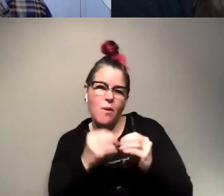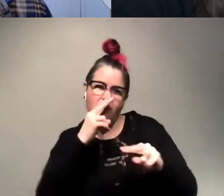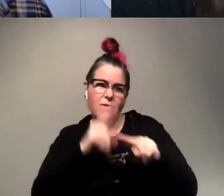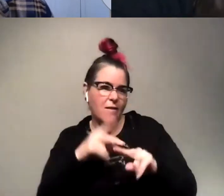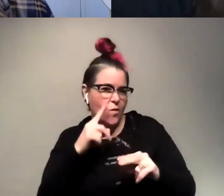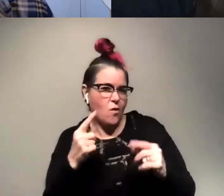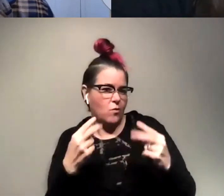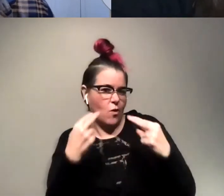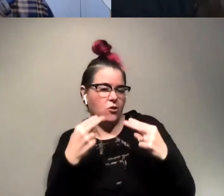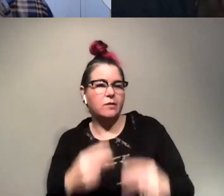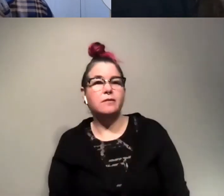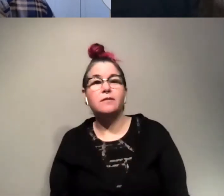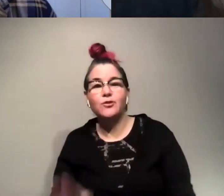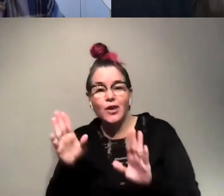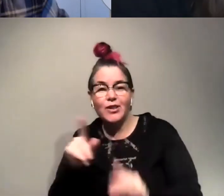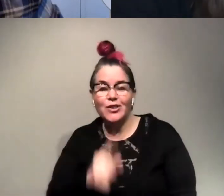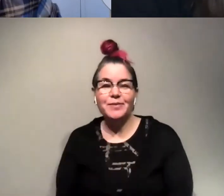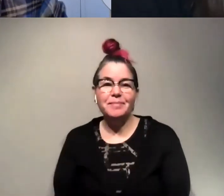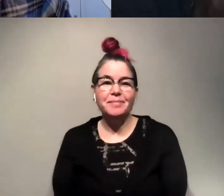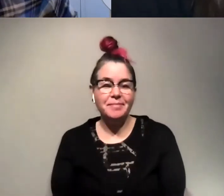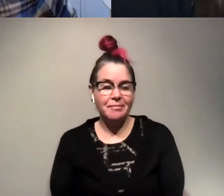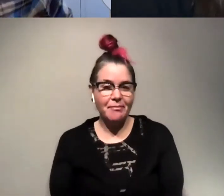everyone, That sounds me great. included. Okay.